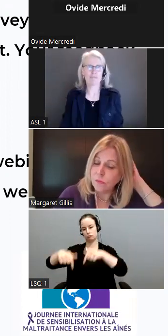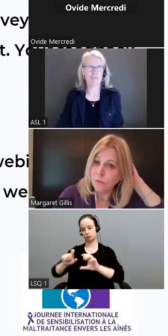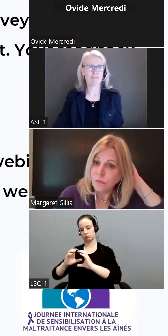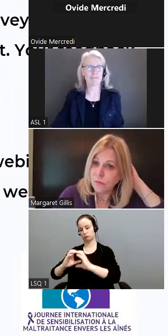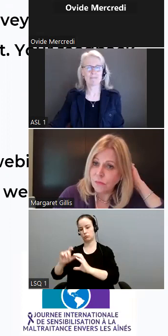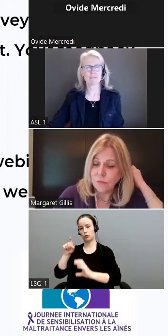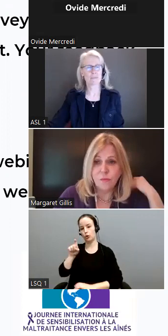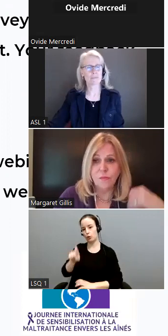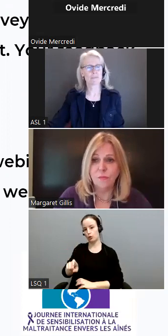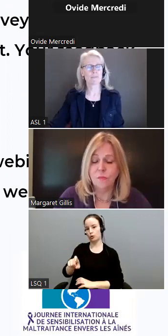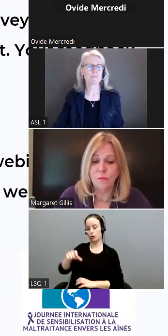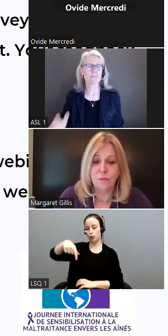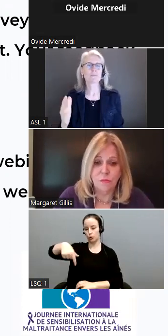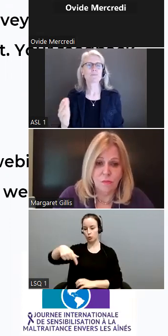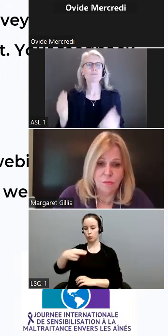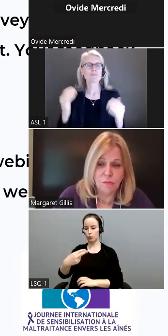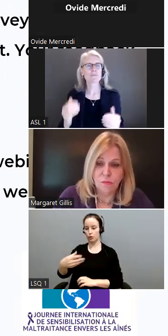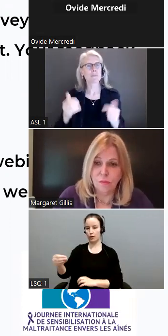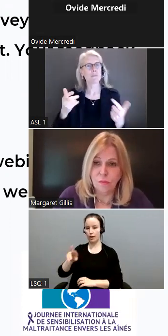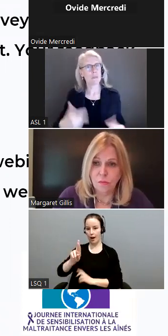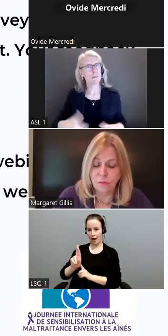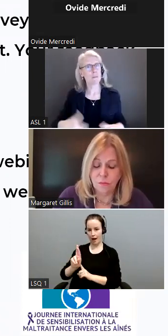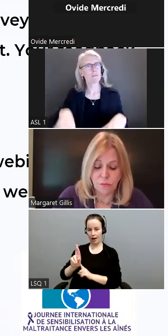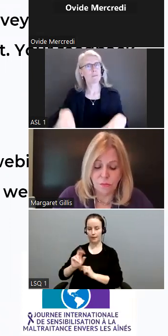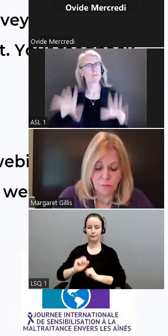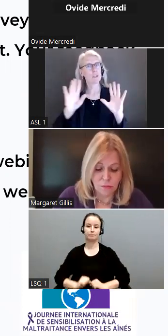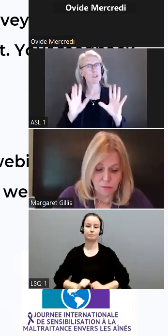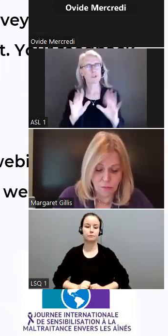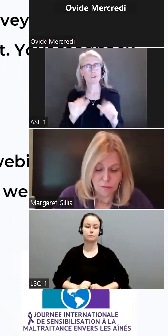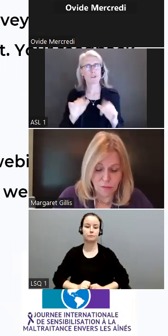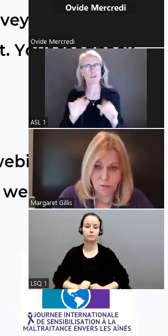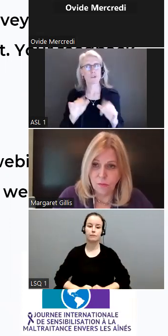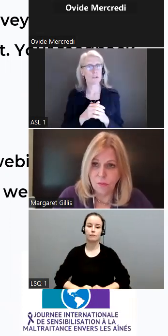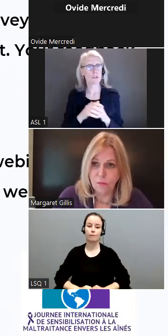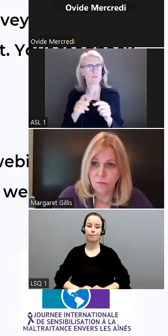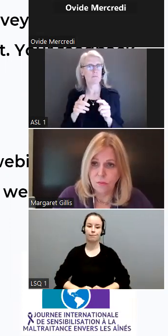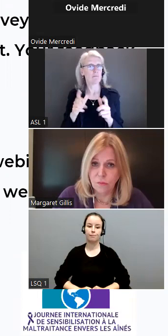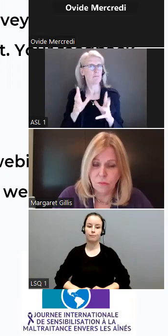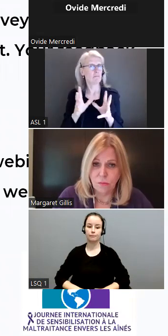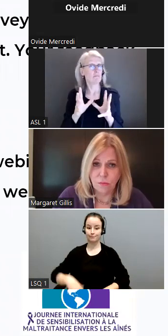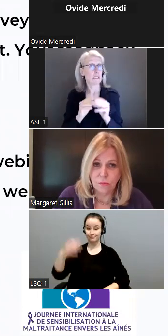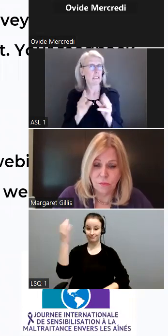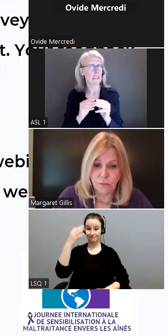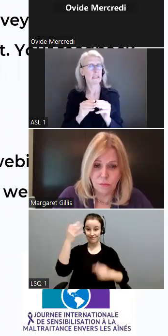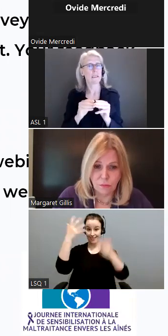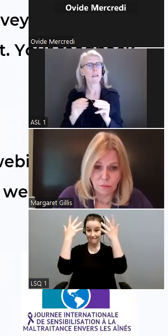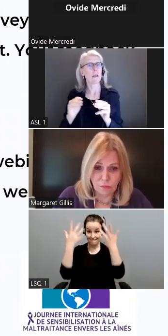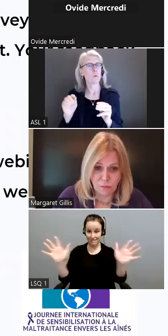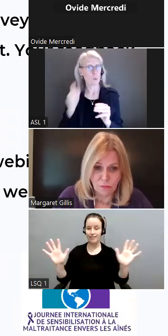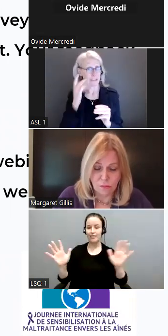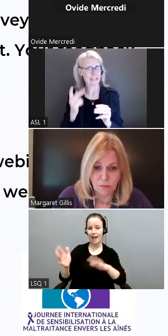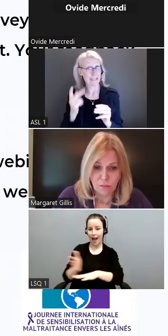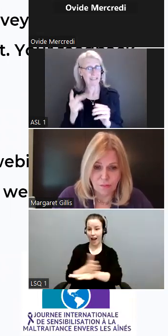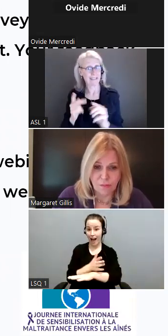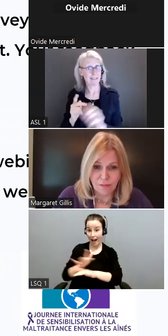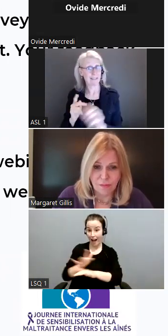In terms of evaluation, at the very end, once you close the window and leave the event, you'll get a little pop-up window that invites you to take a very